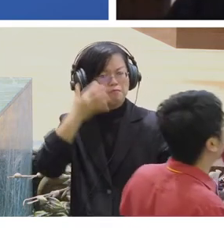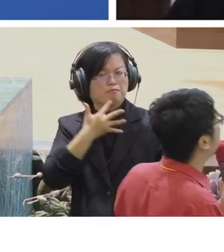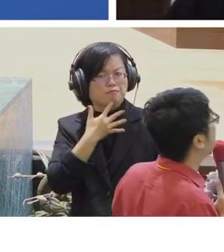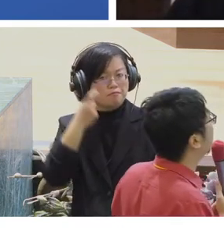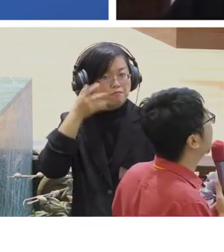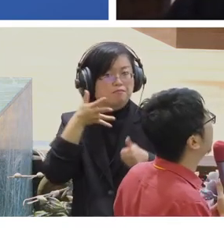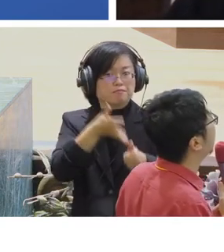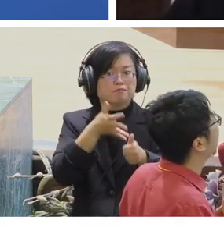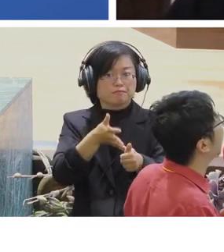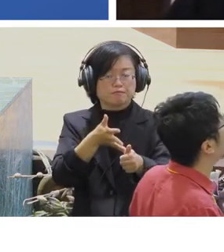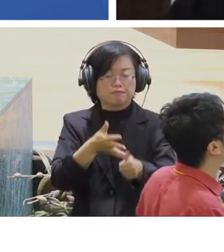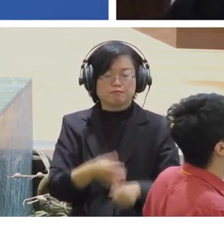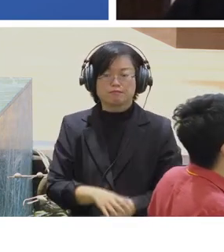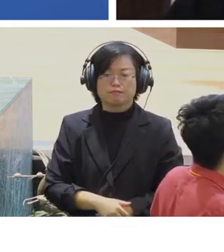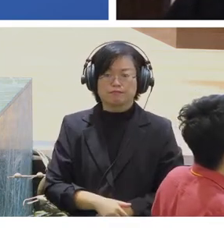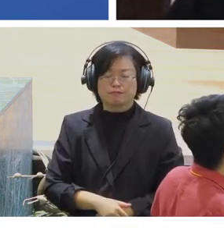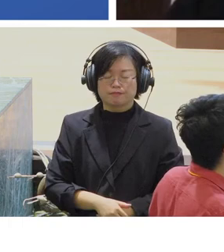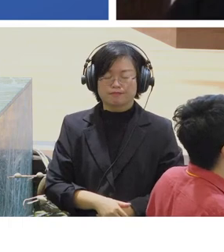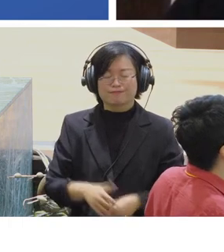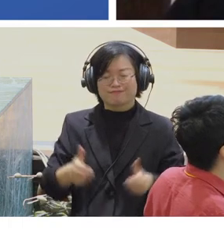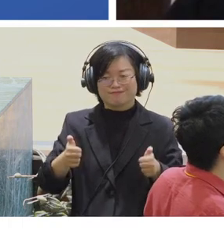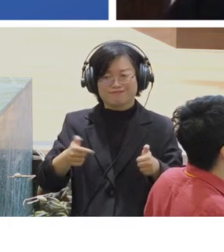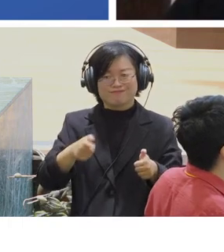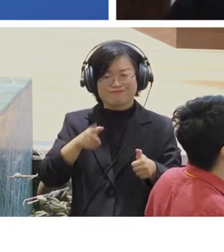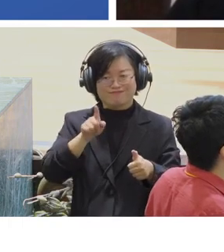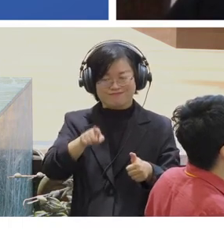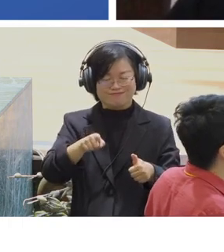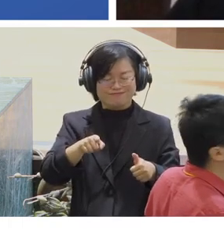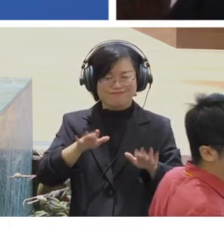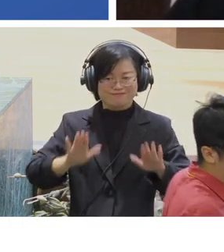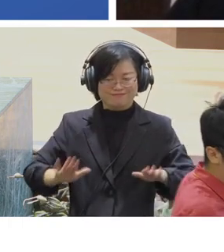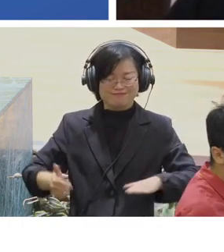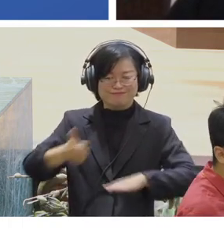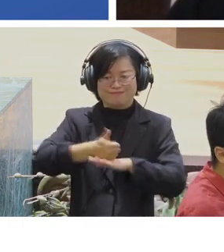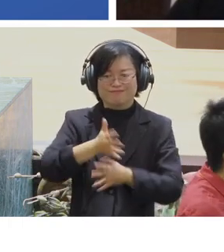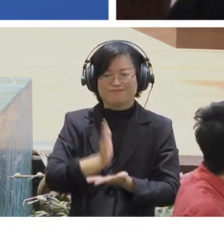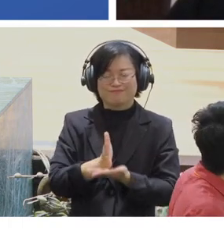Thank you very much. Bye-bye. Thank you very much.